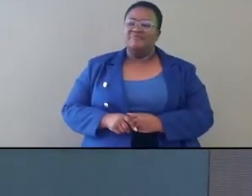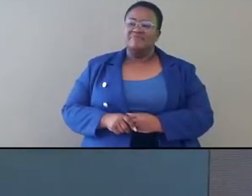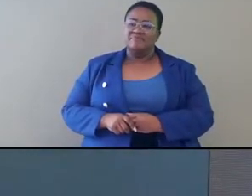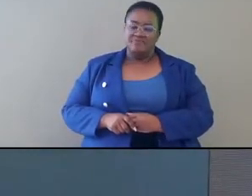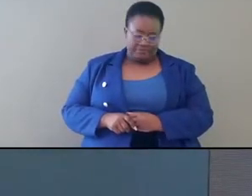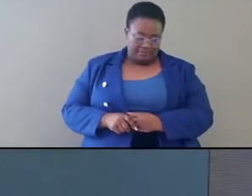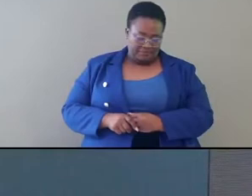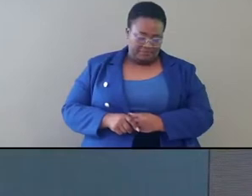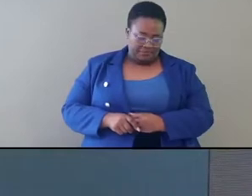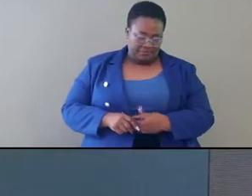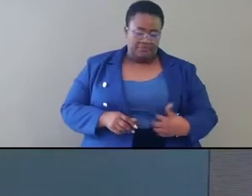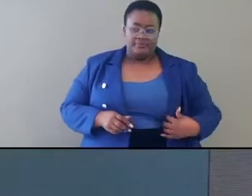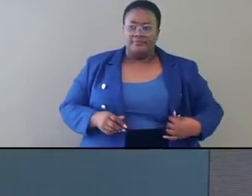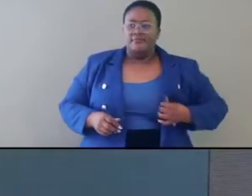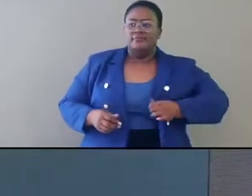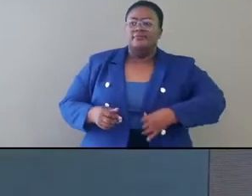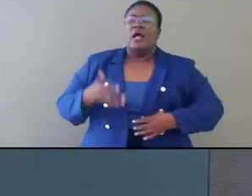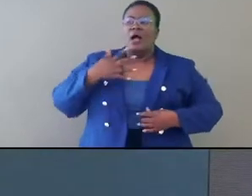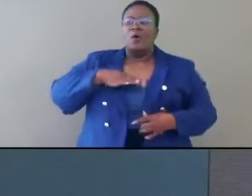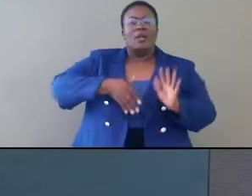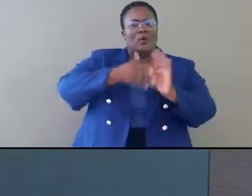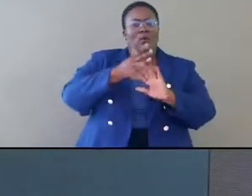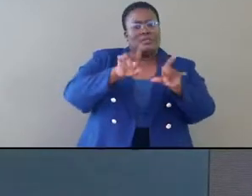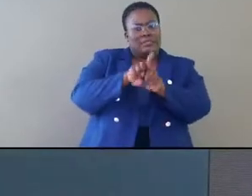I want to go to the school that you went to